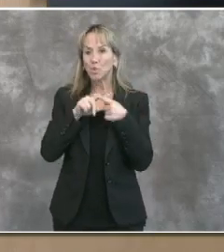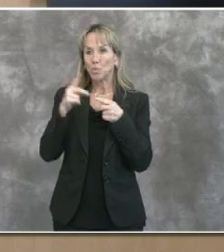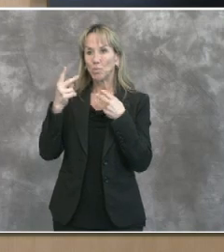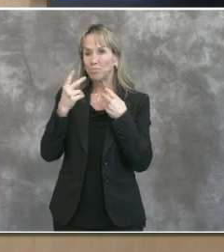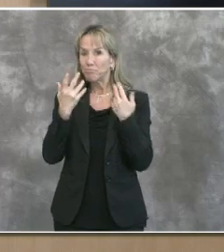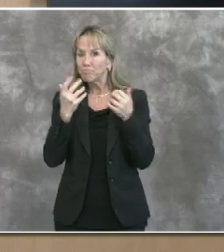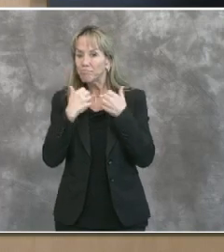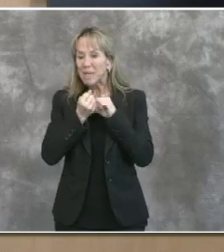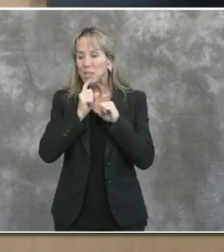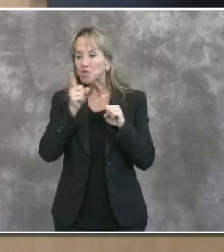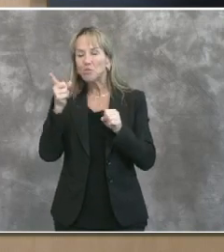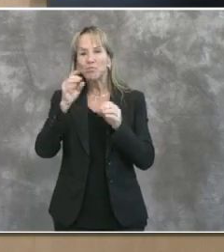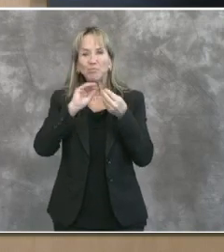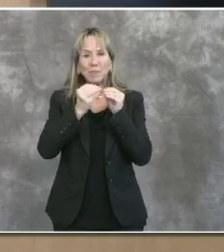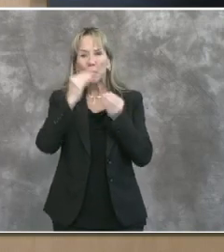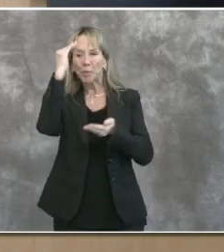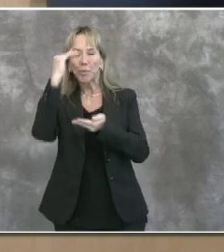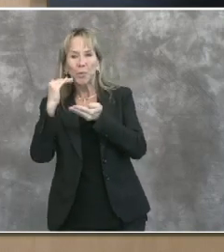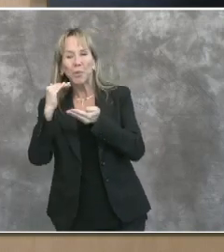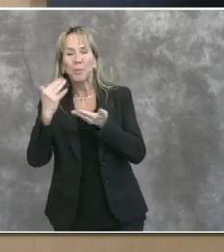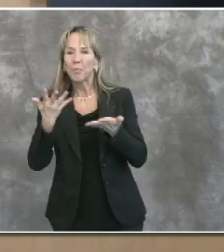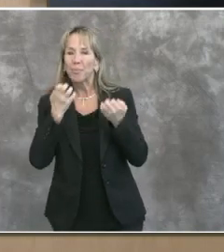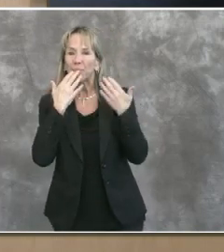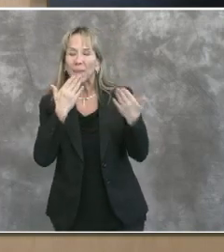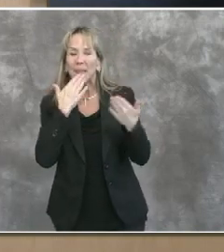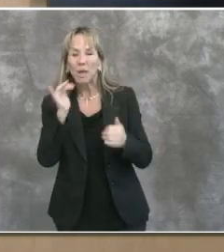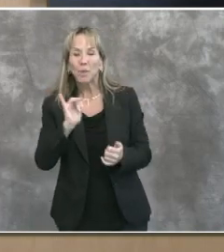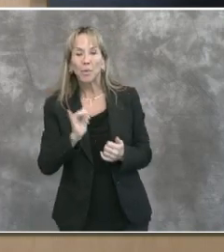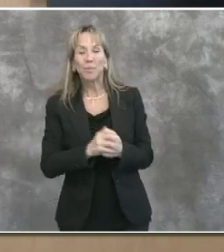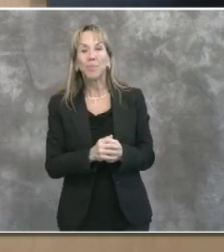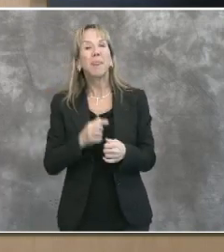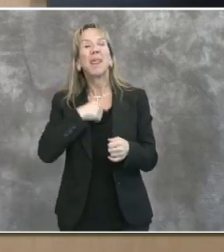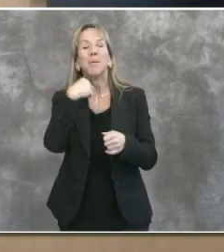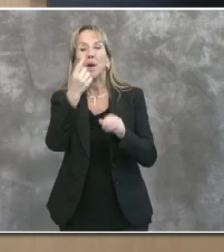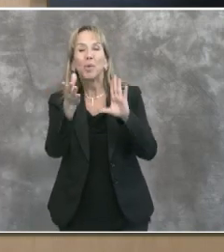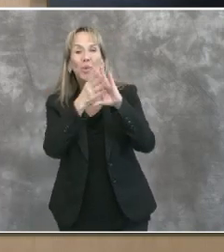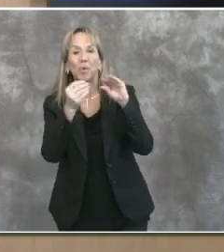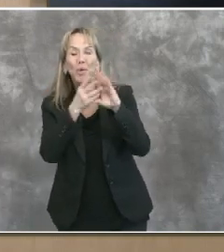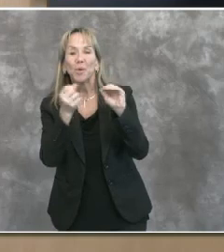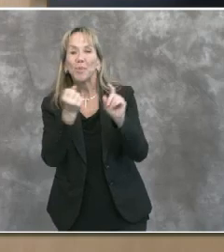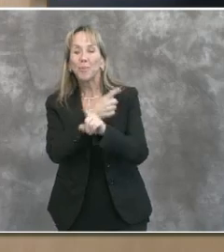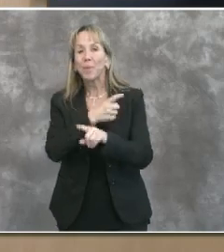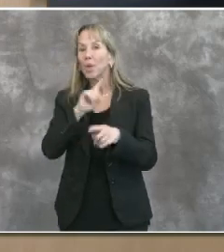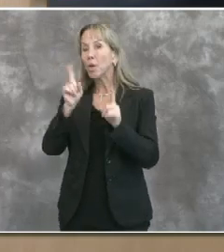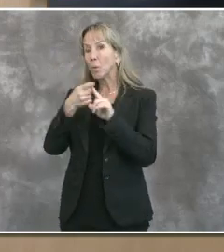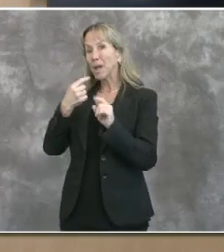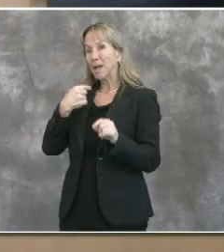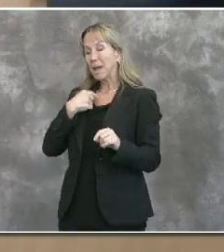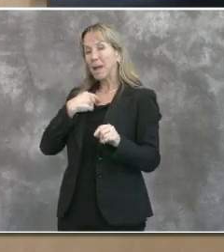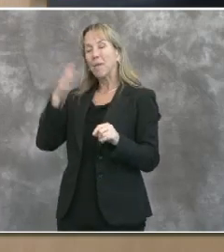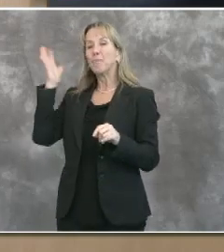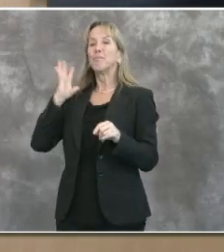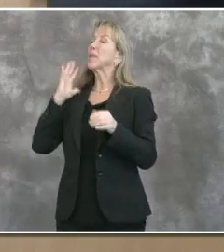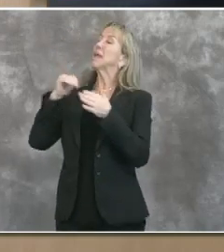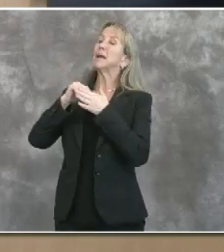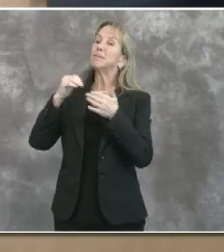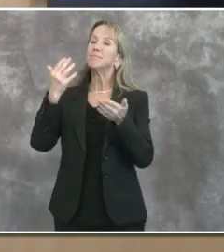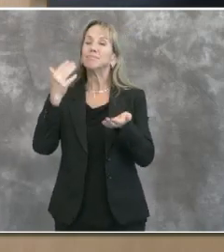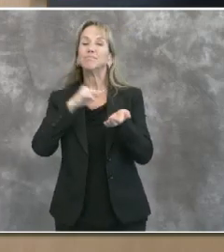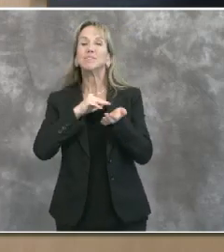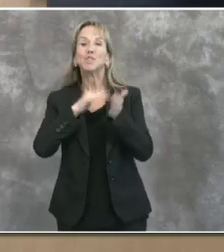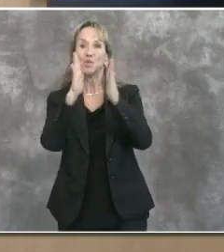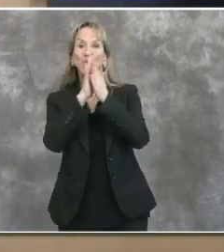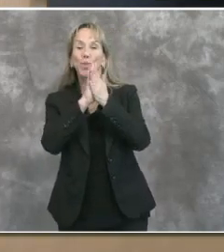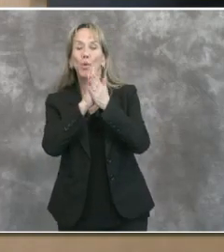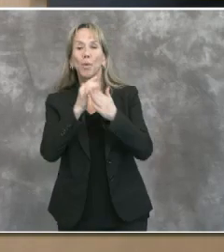I can tell a brief story, when I was in medical school, I learned about the 1918 epidemic, and